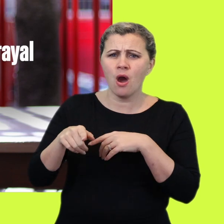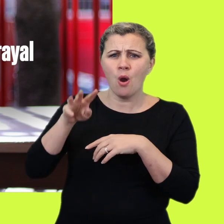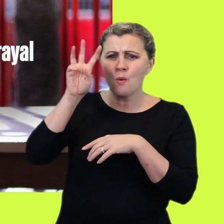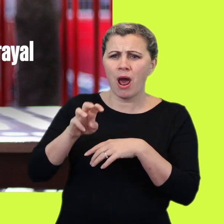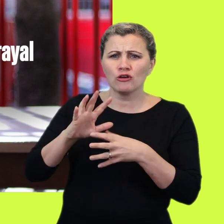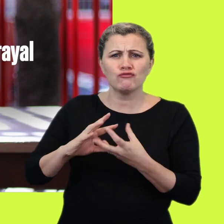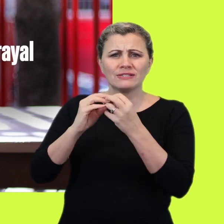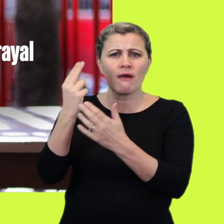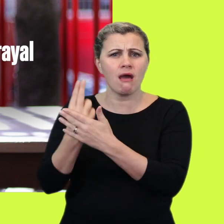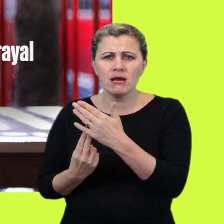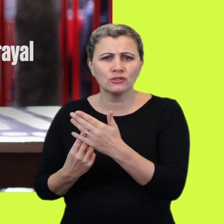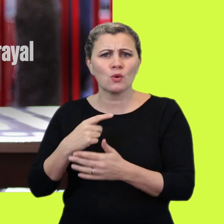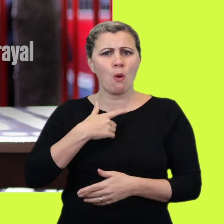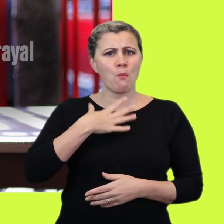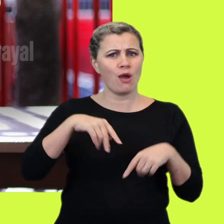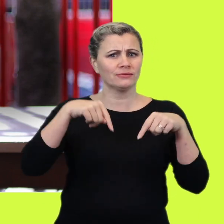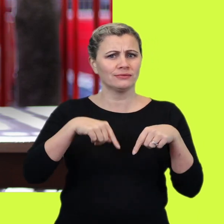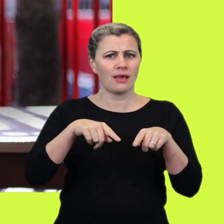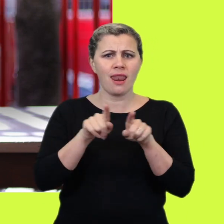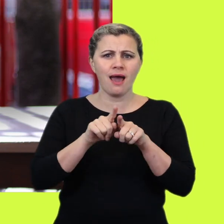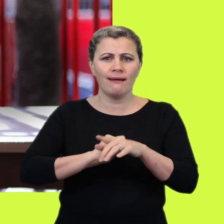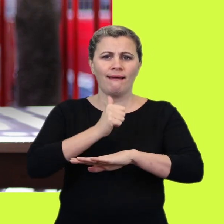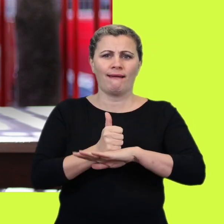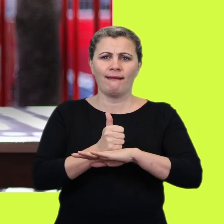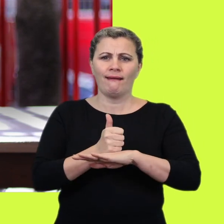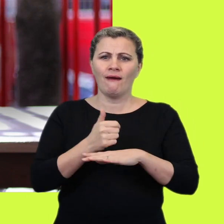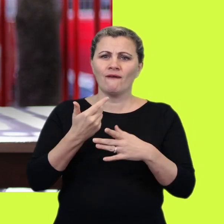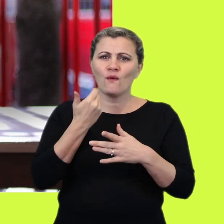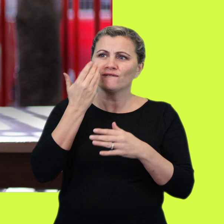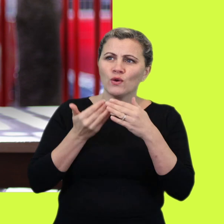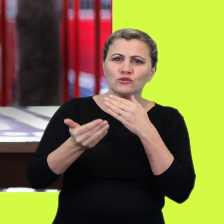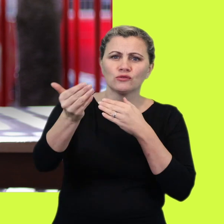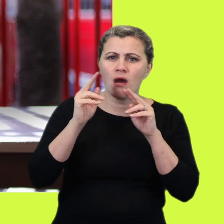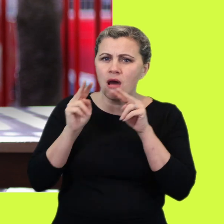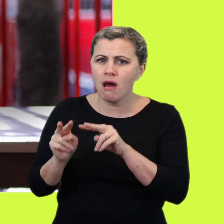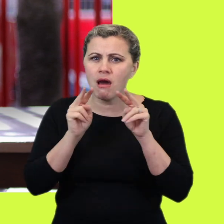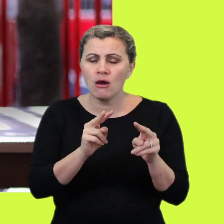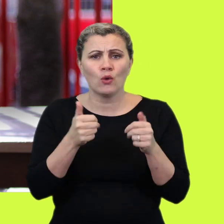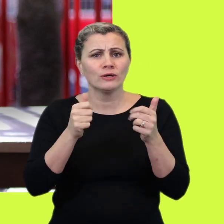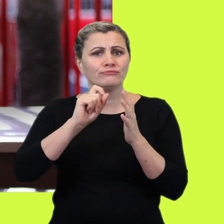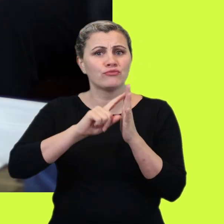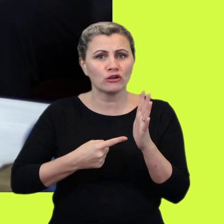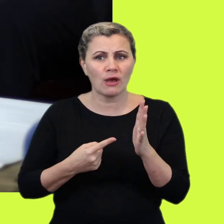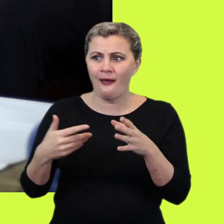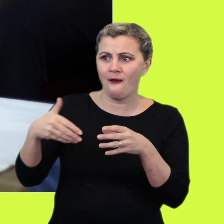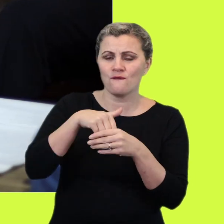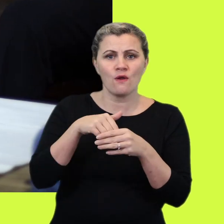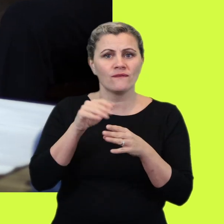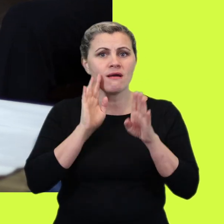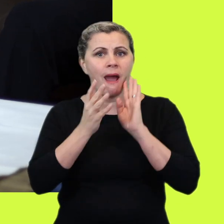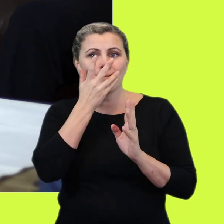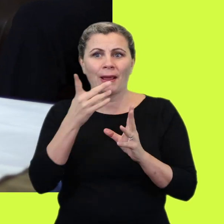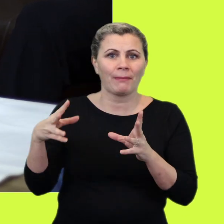creative arts, so I wanted to use this as kind of a foundation for the future, and it looked like a great project that really involved young